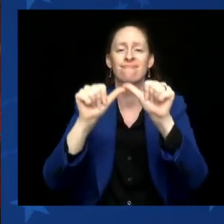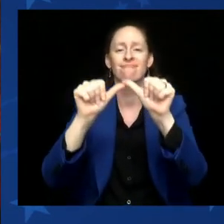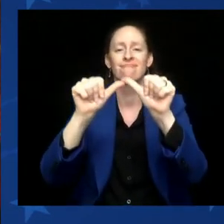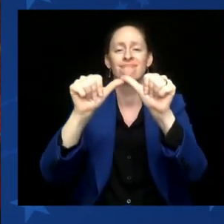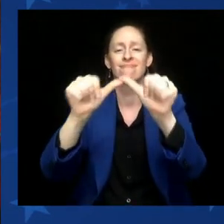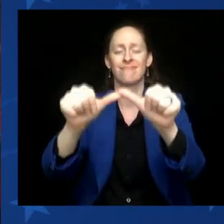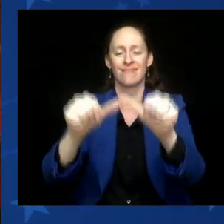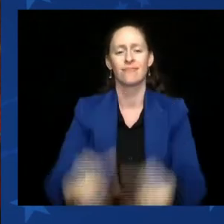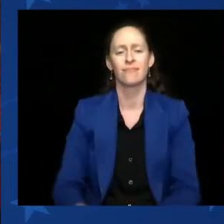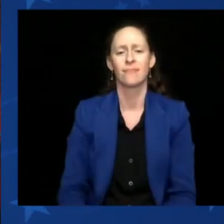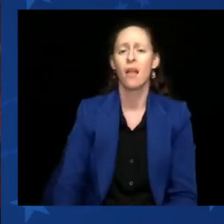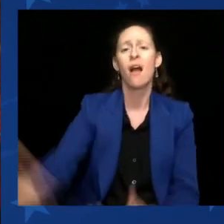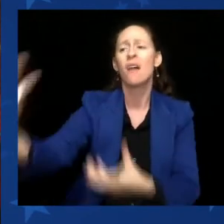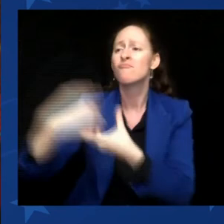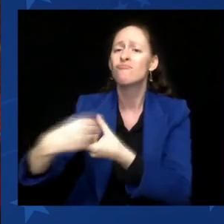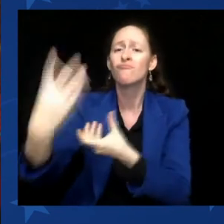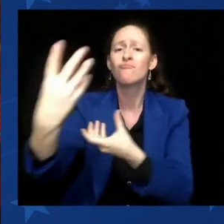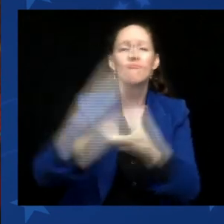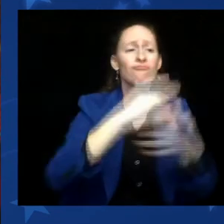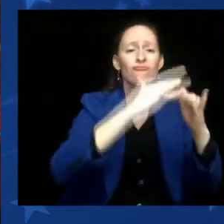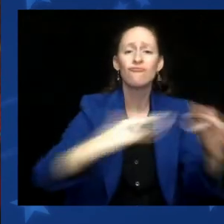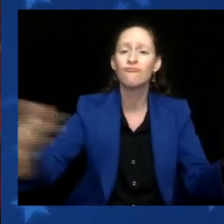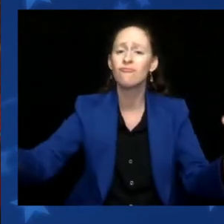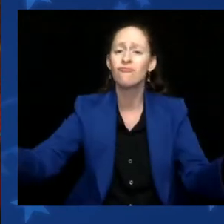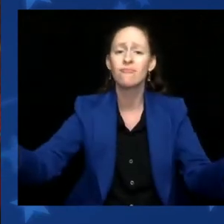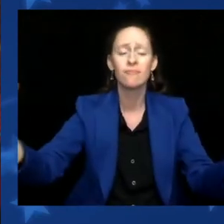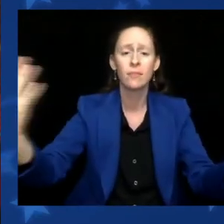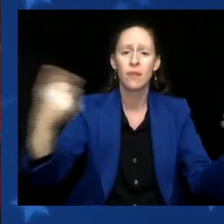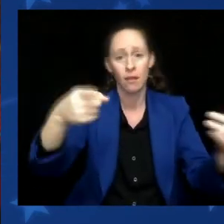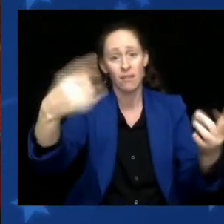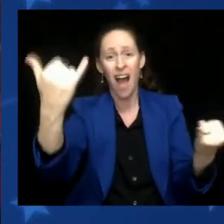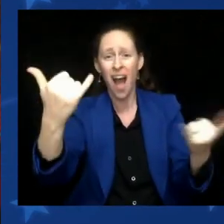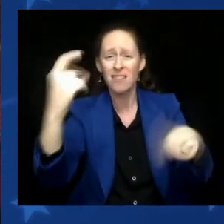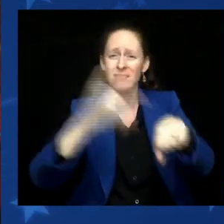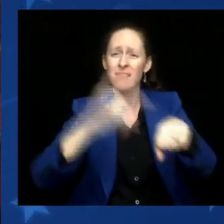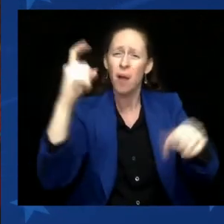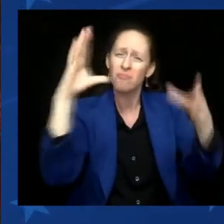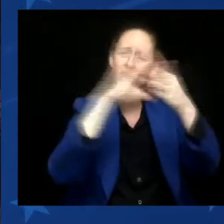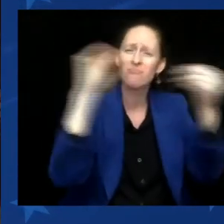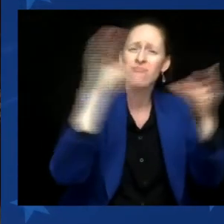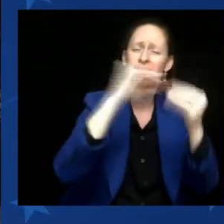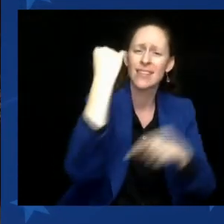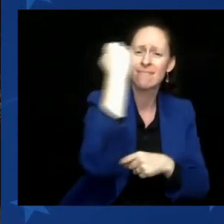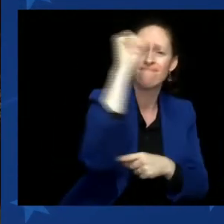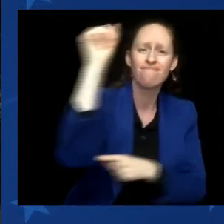up, speak out, get engaged, vote, vote, vote.